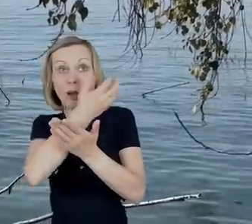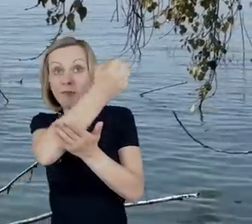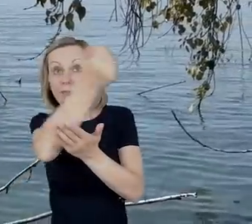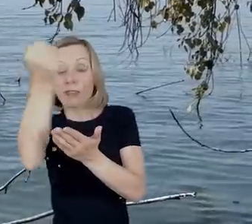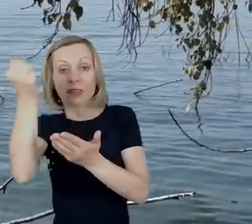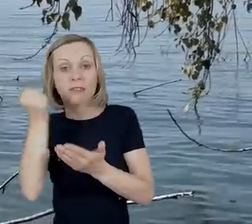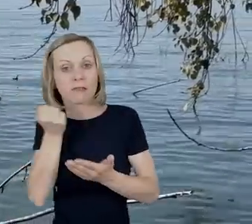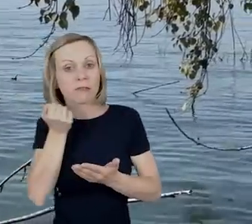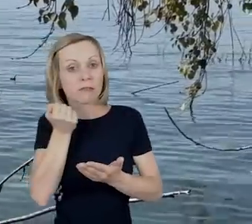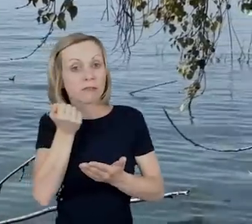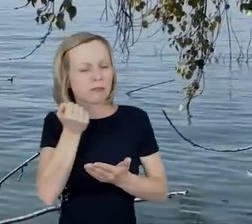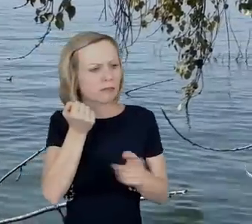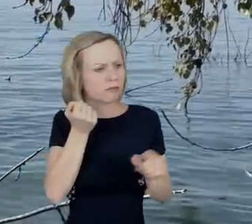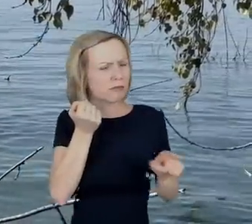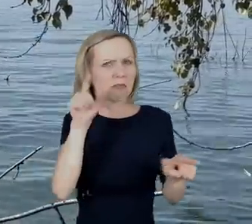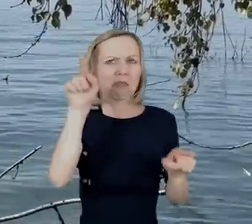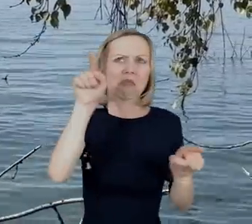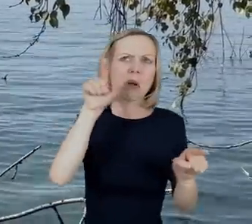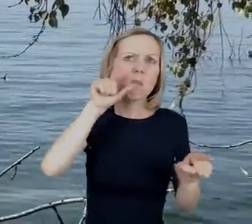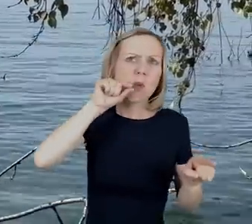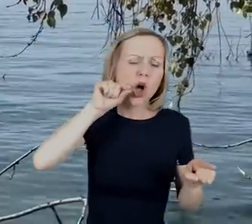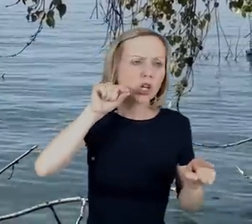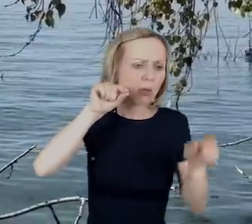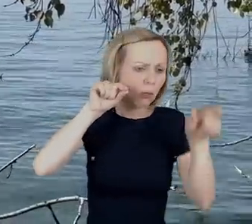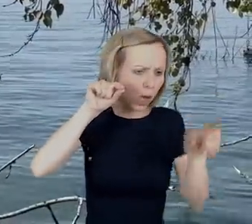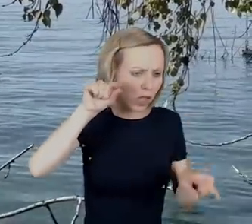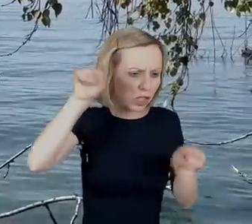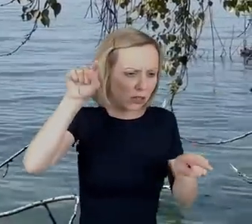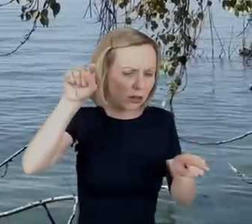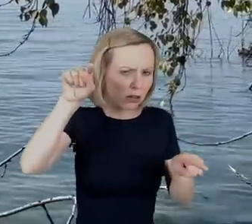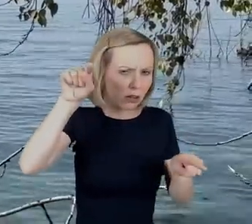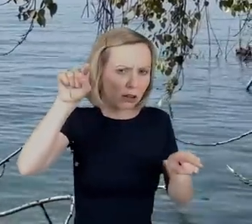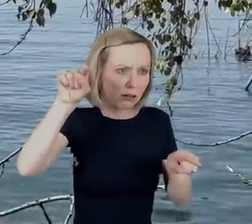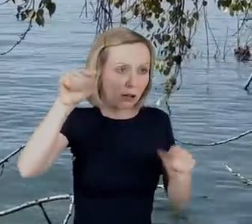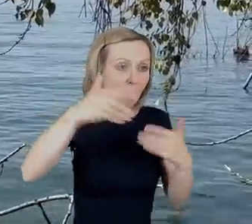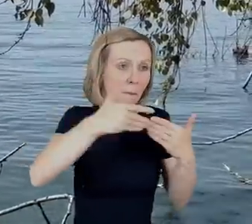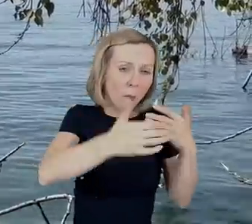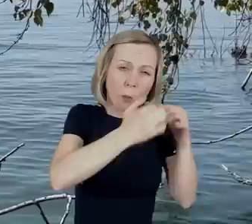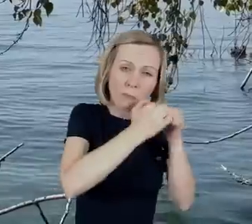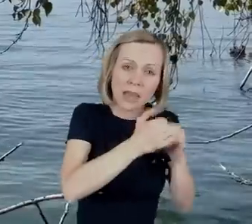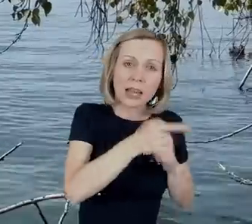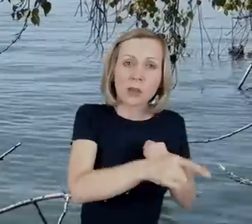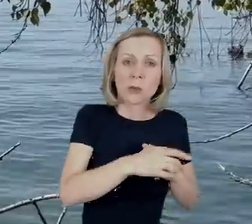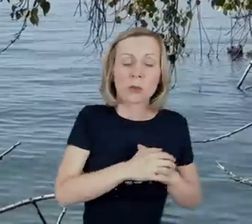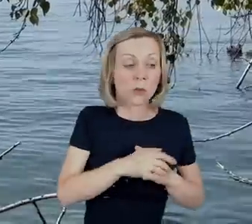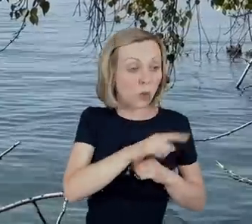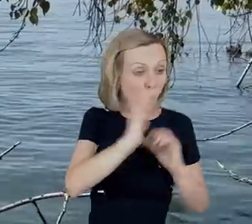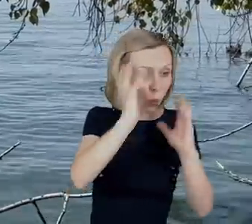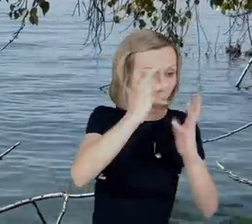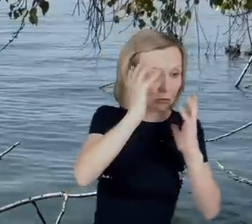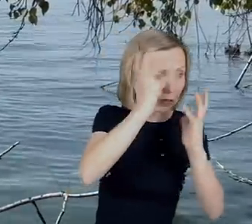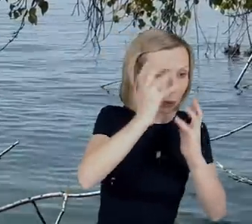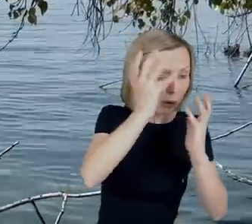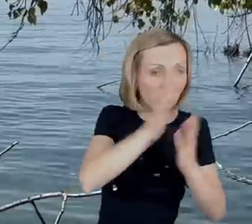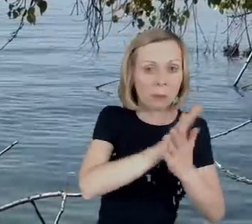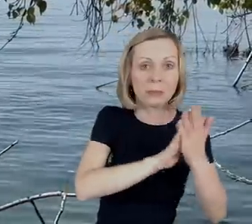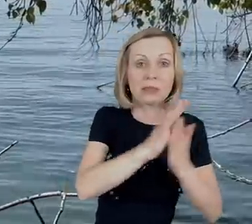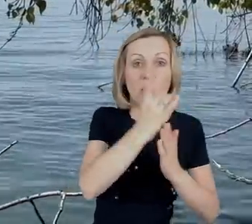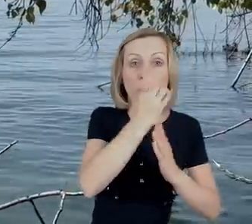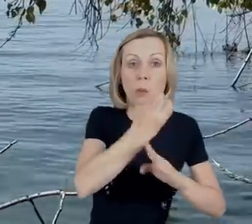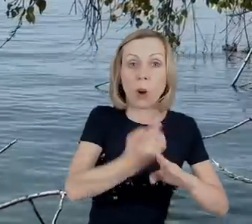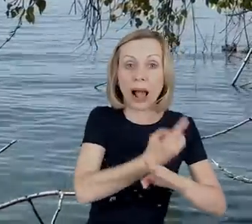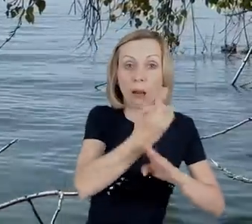you not of more value than them? And can any of you, by worrying, add a single hour to your span of